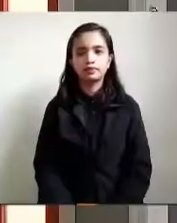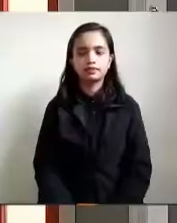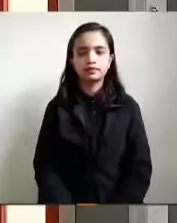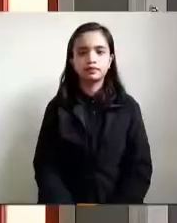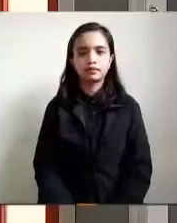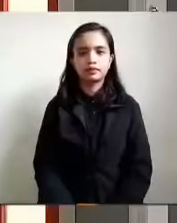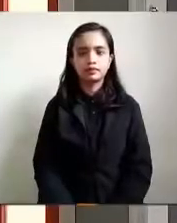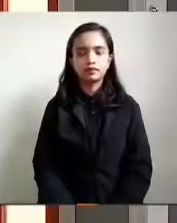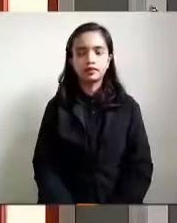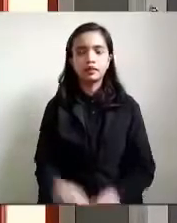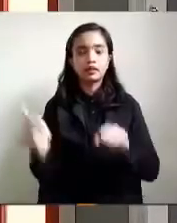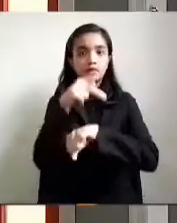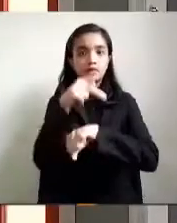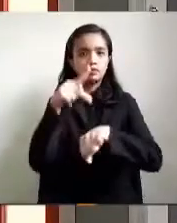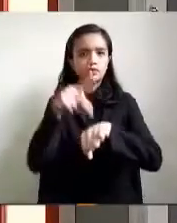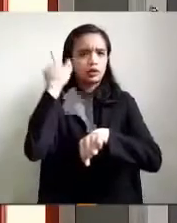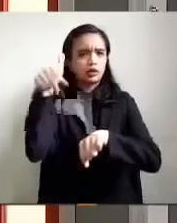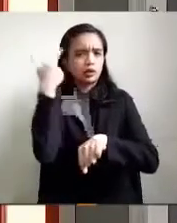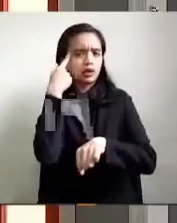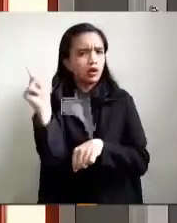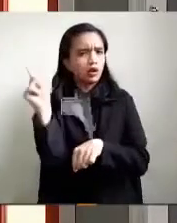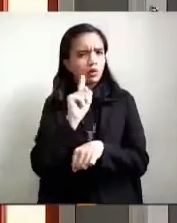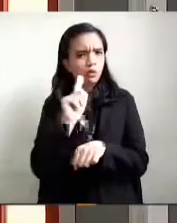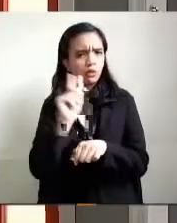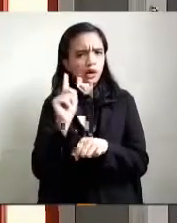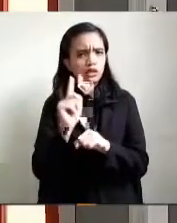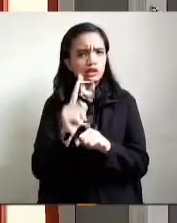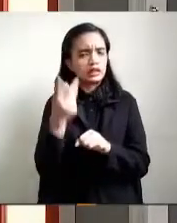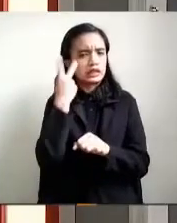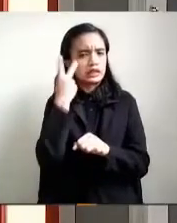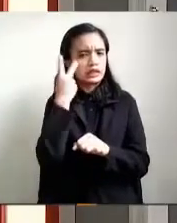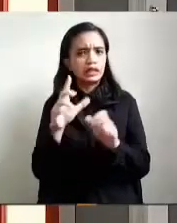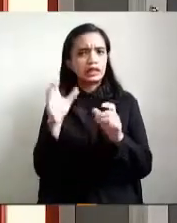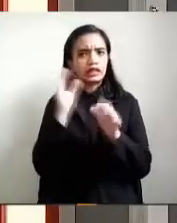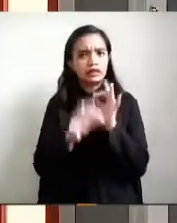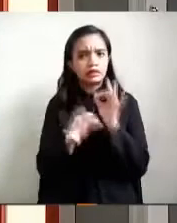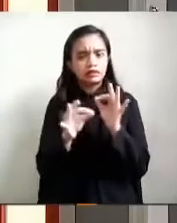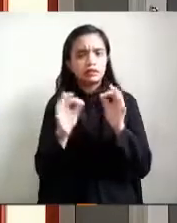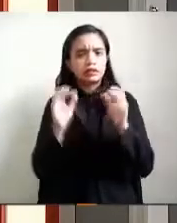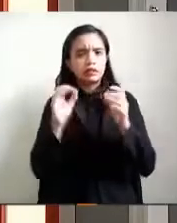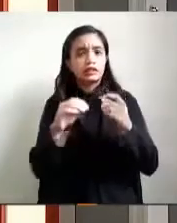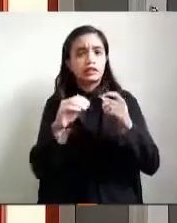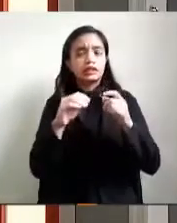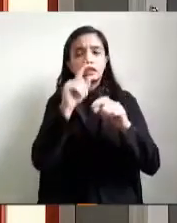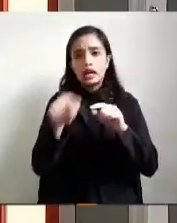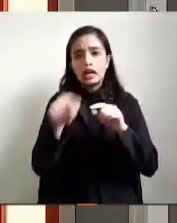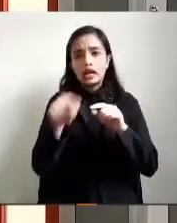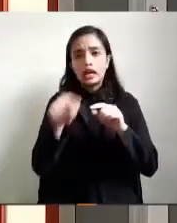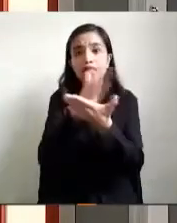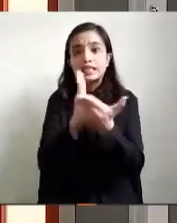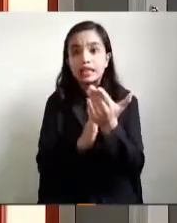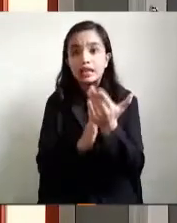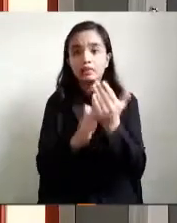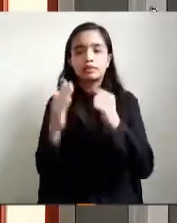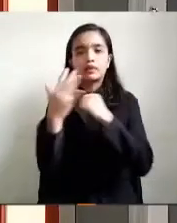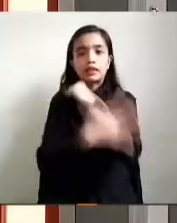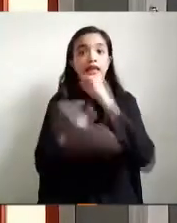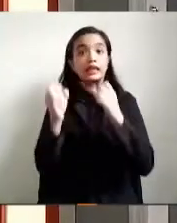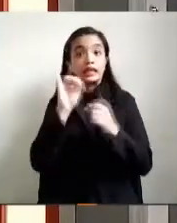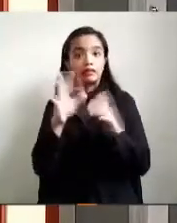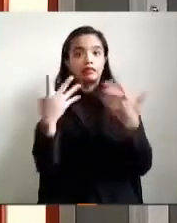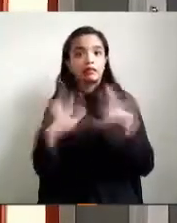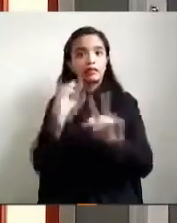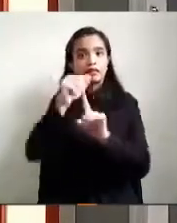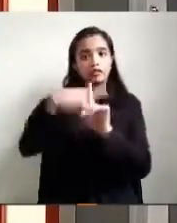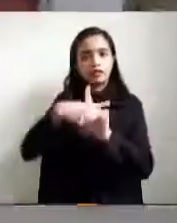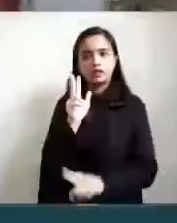The Philippine government eyes the partial lifting of the enhanced community quarantine in some parts of the country after April 30. But Interior